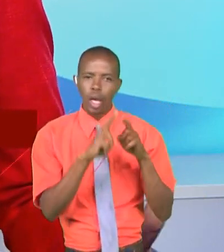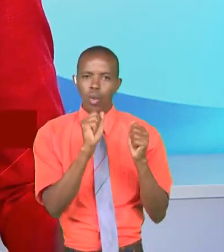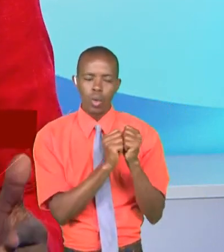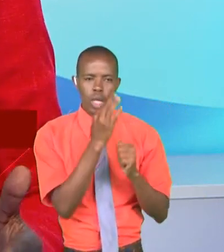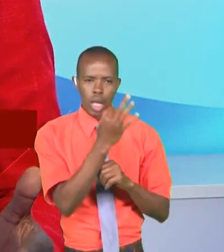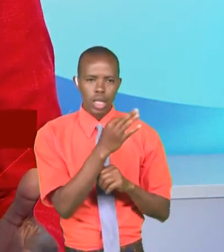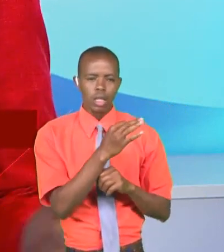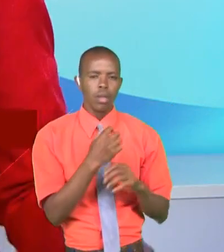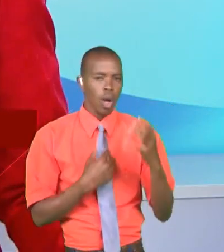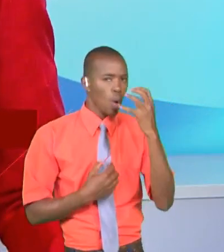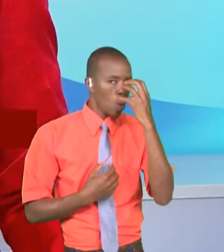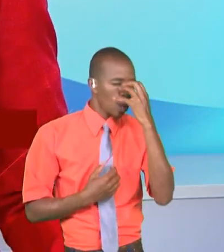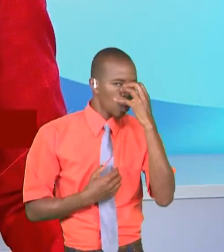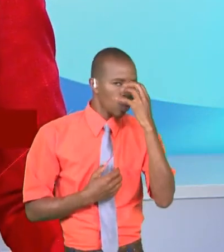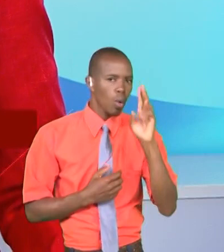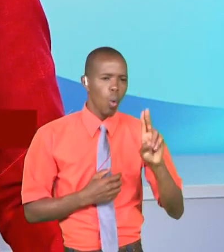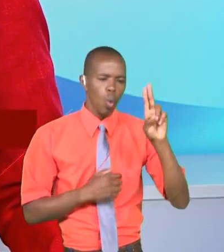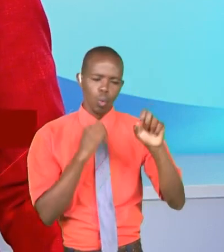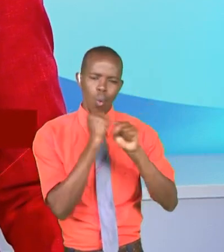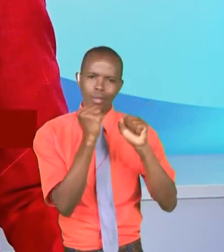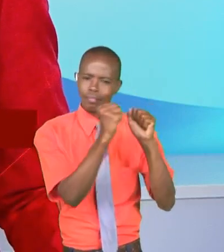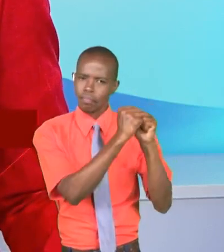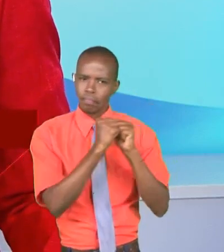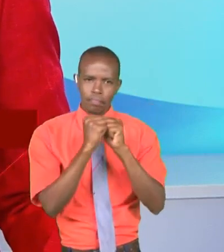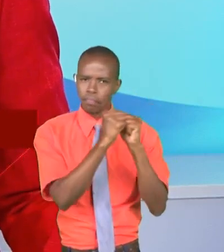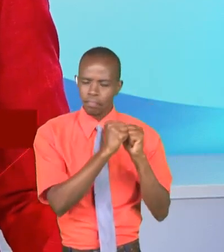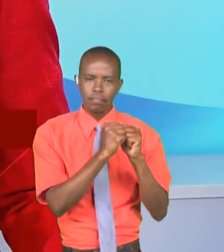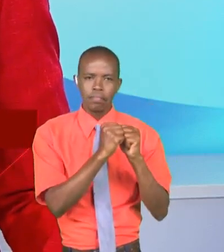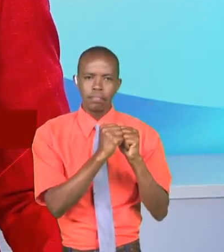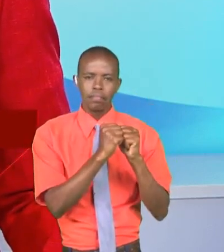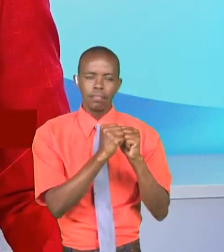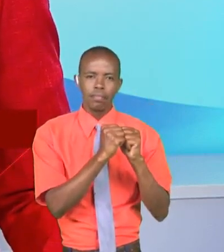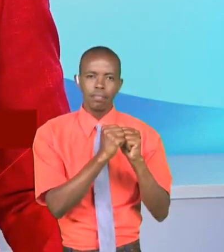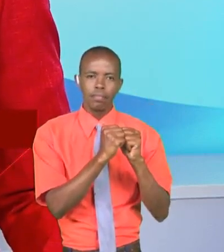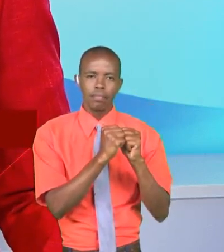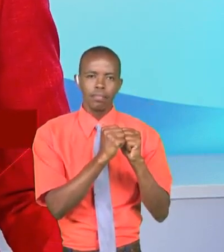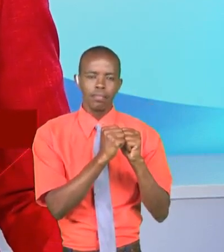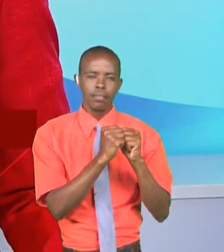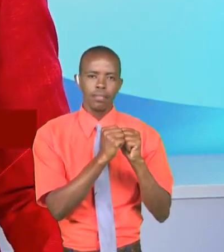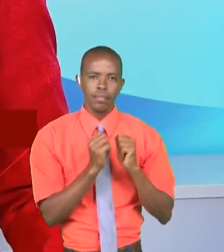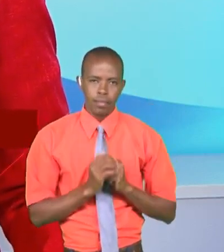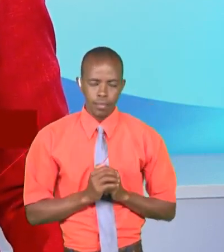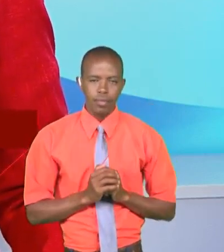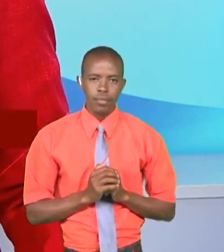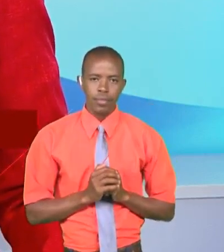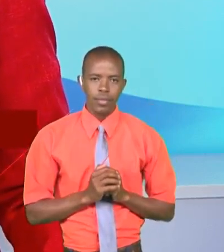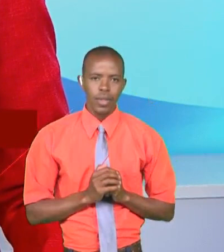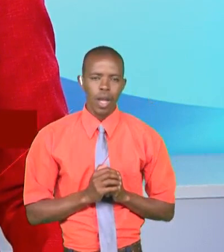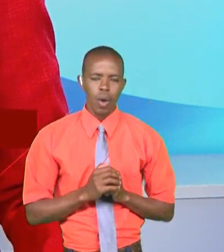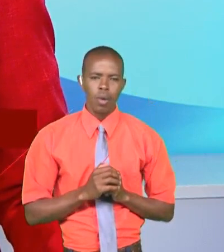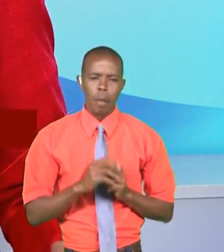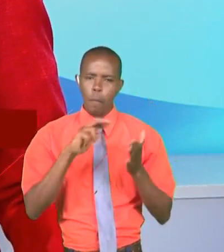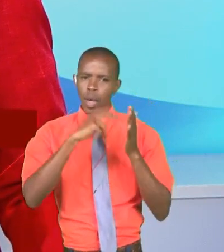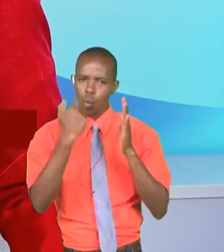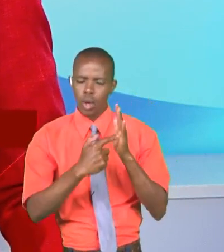two guys come together and they work very well. And in fact, they deliver the government to themselves. And that told us that indeed